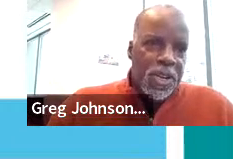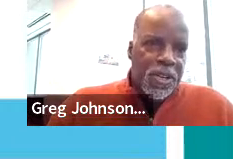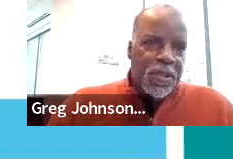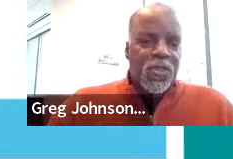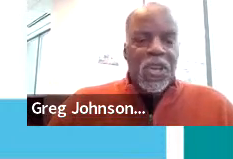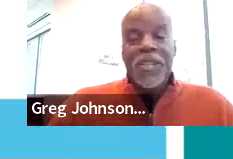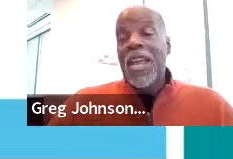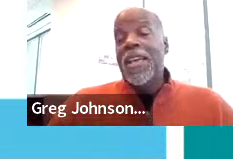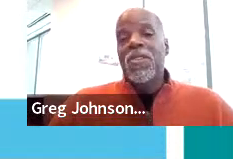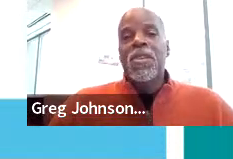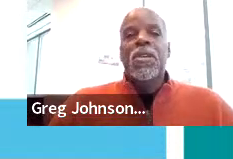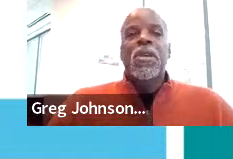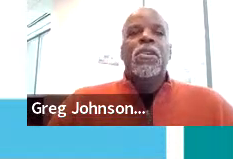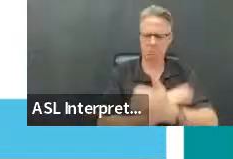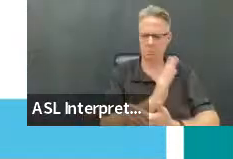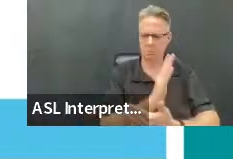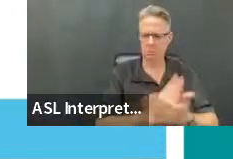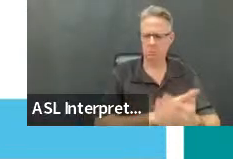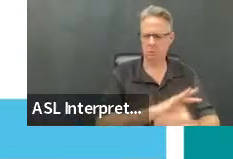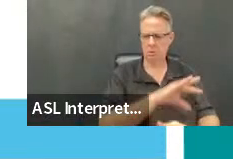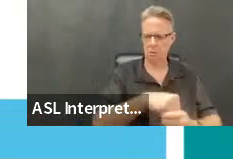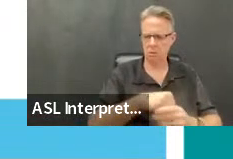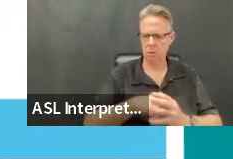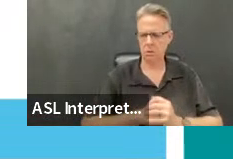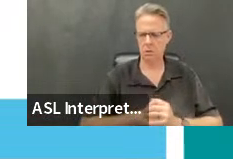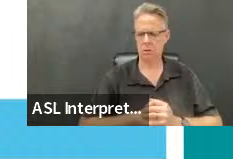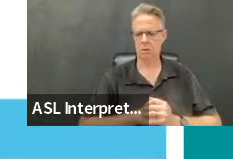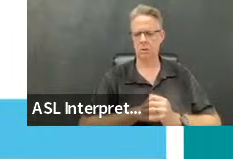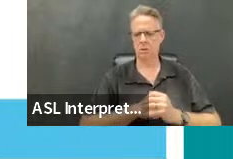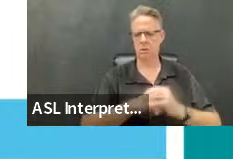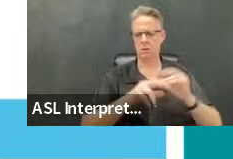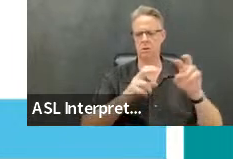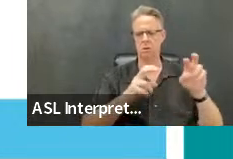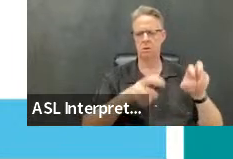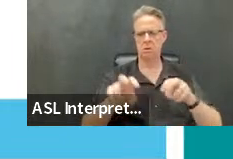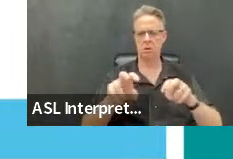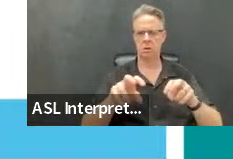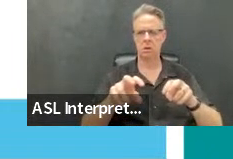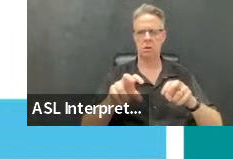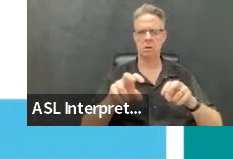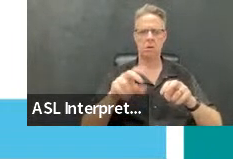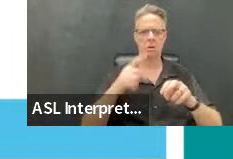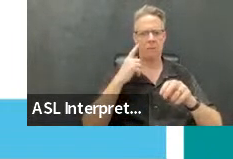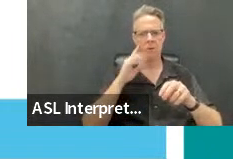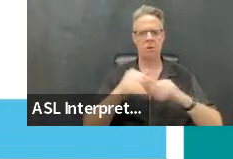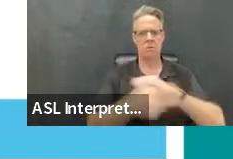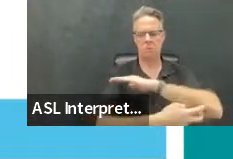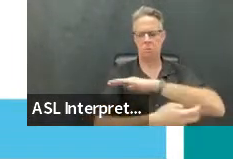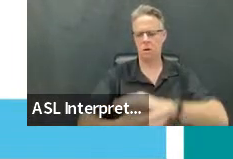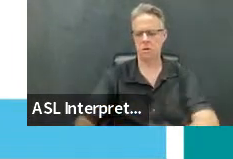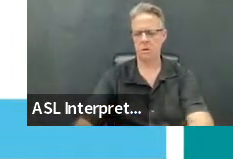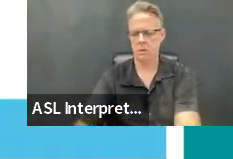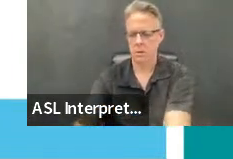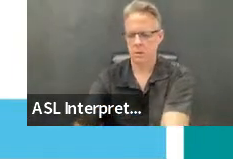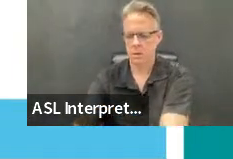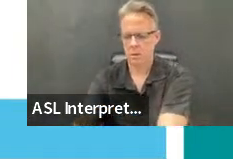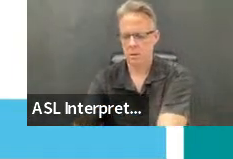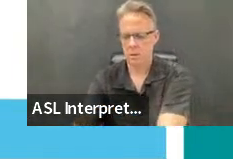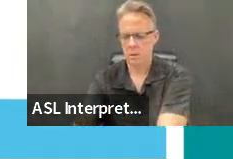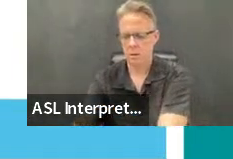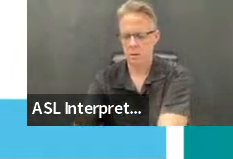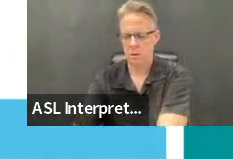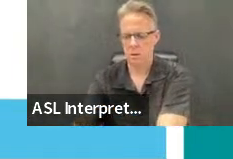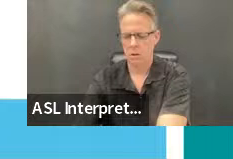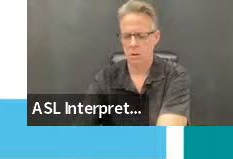an alternative, such as transit mode, alignment of the bridge, other improvements,